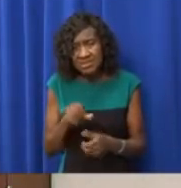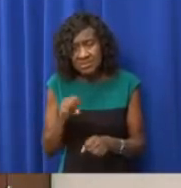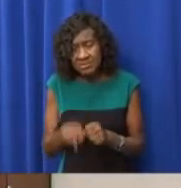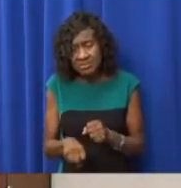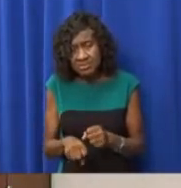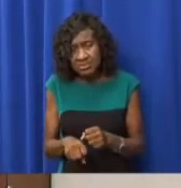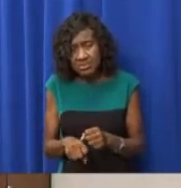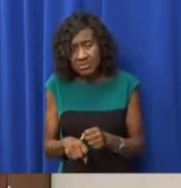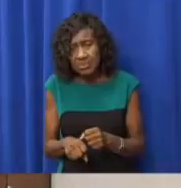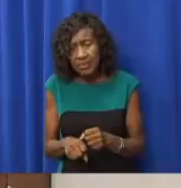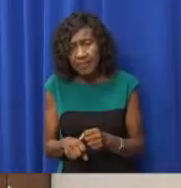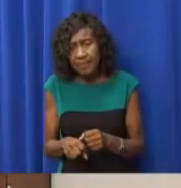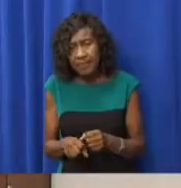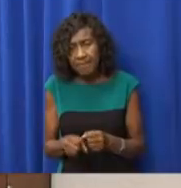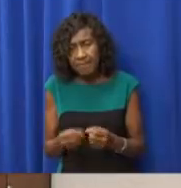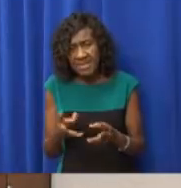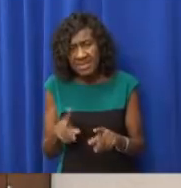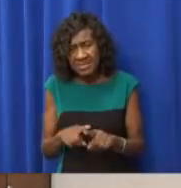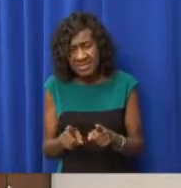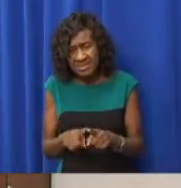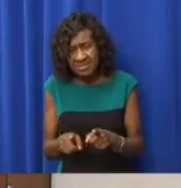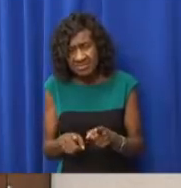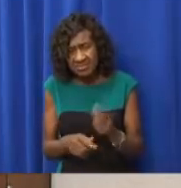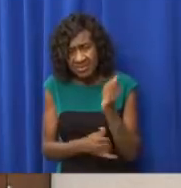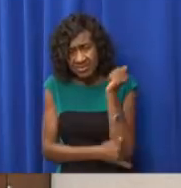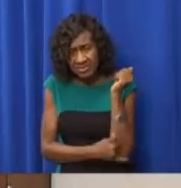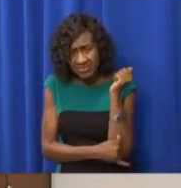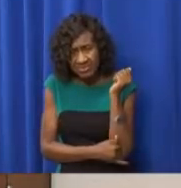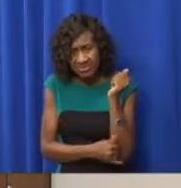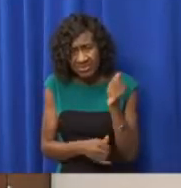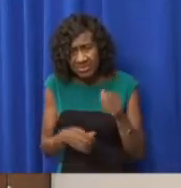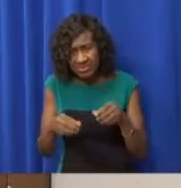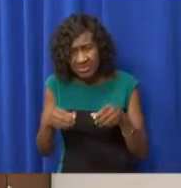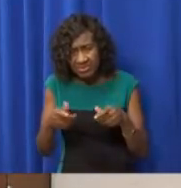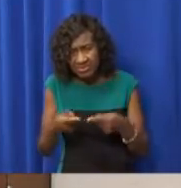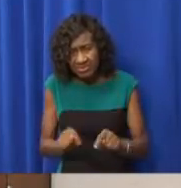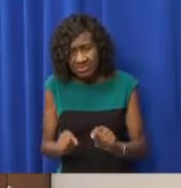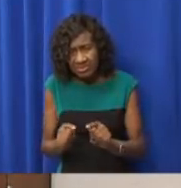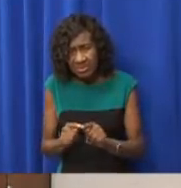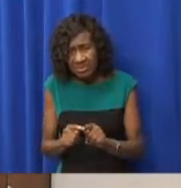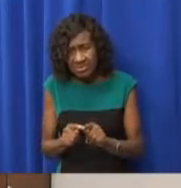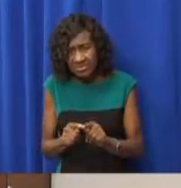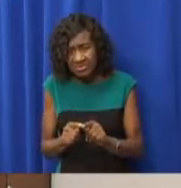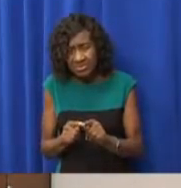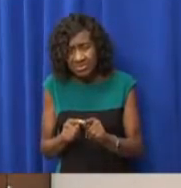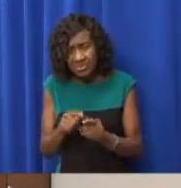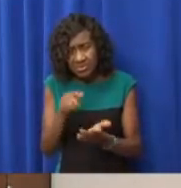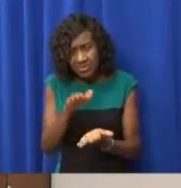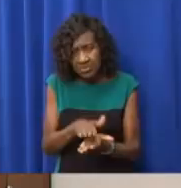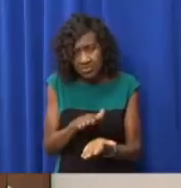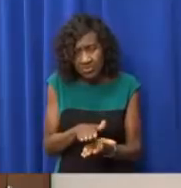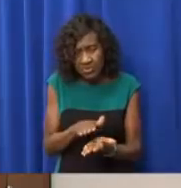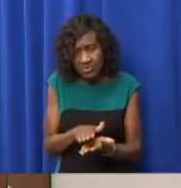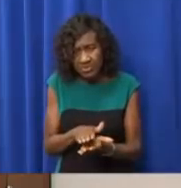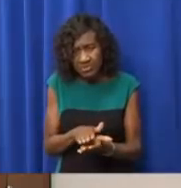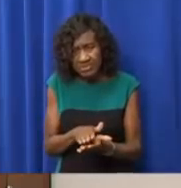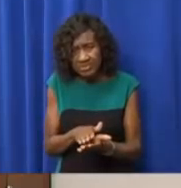I know a lot of different countries are thinking about that, to try to reduce the risk by limiting it to certain circles that you always mix